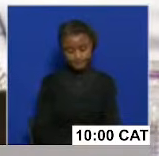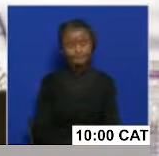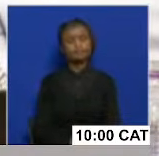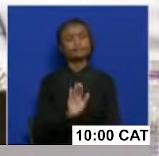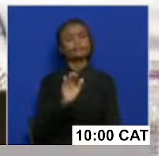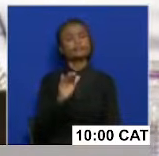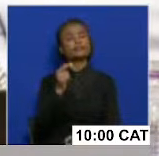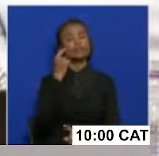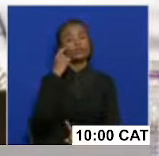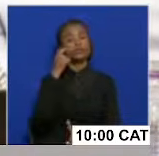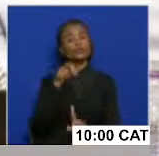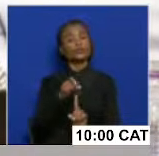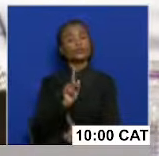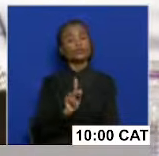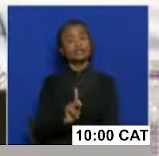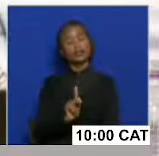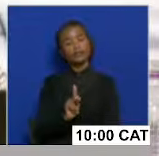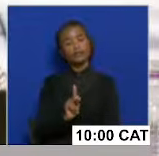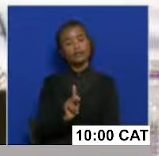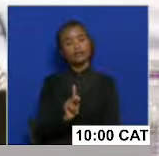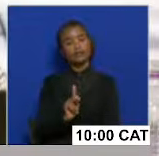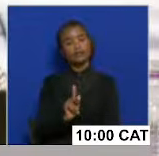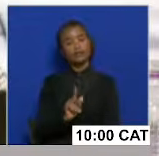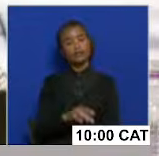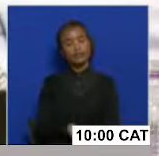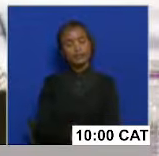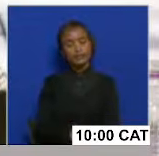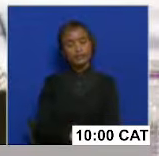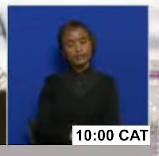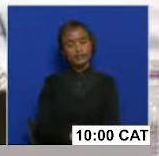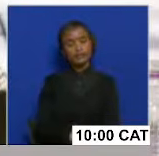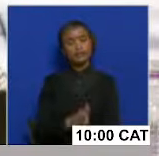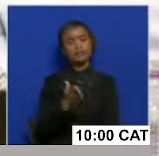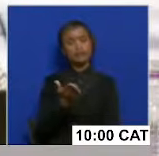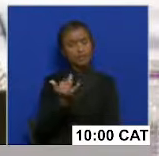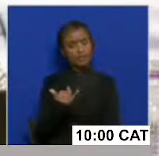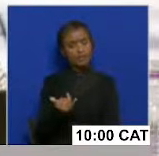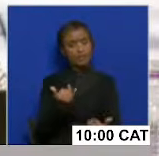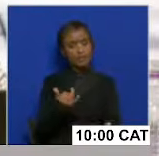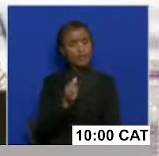just answered to say that the